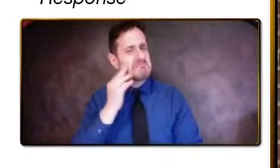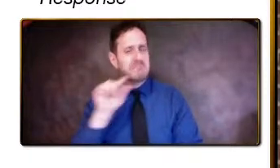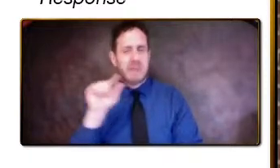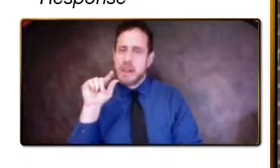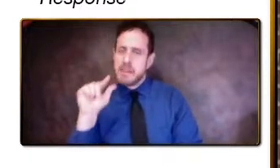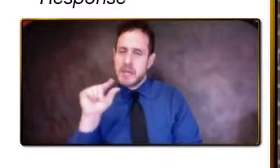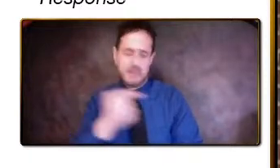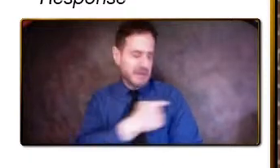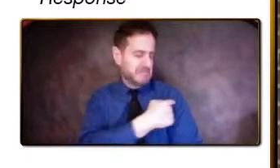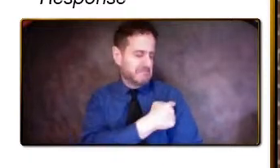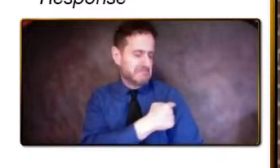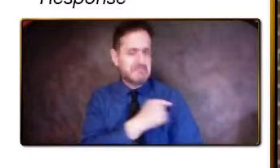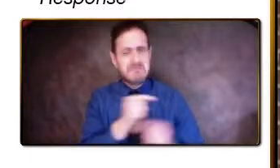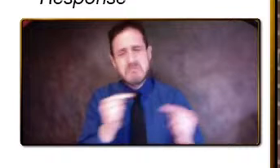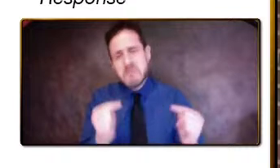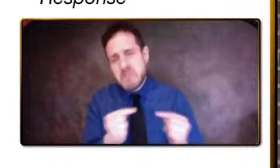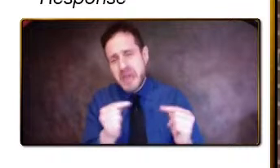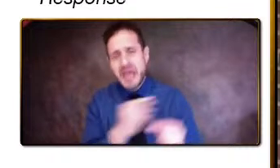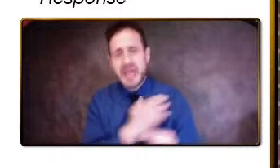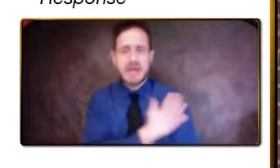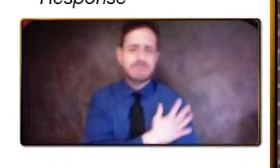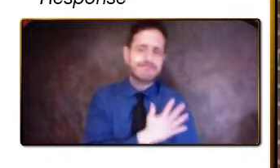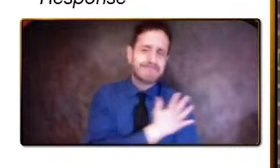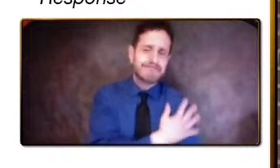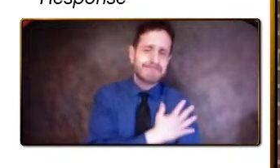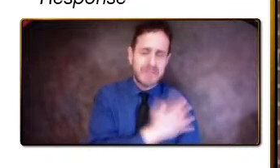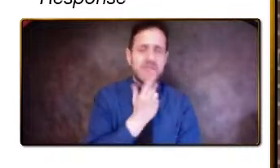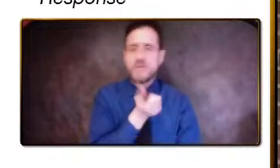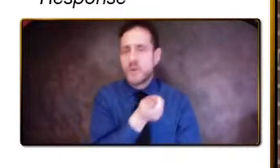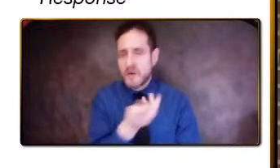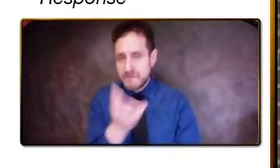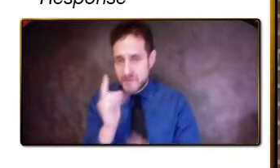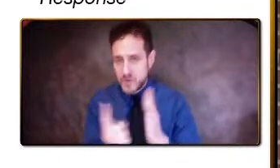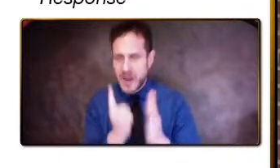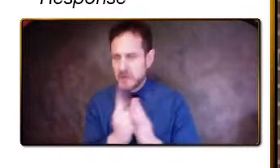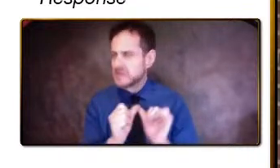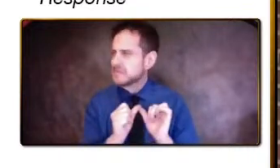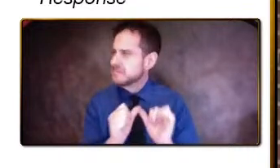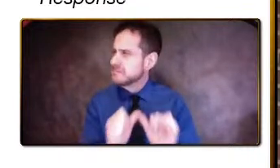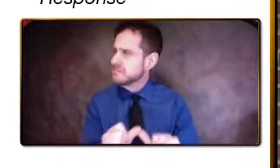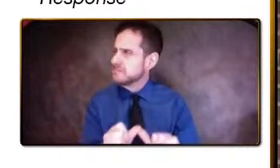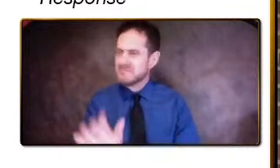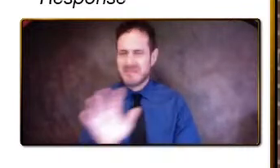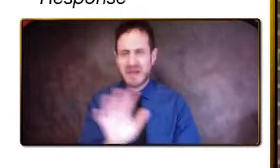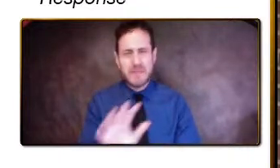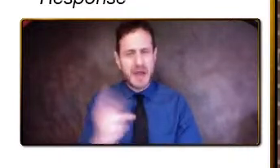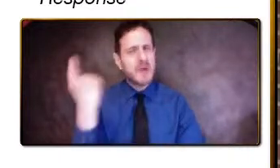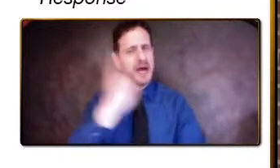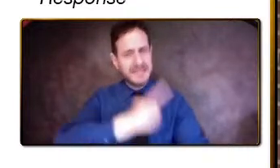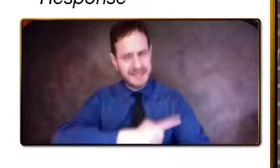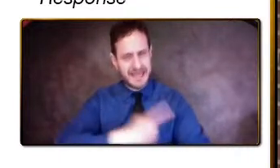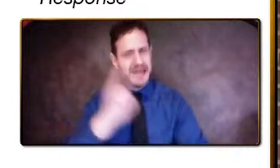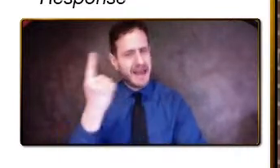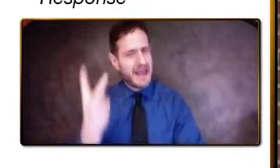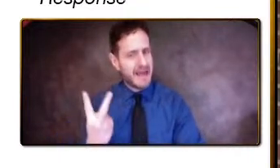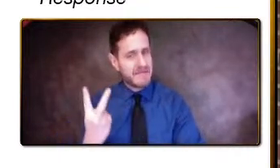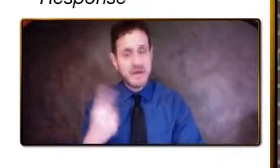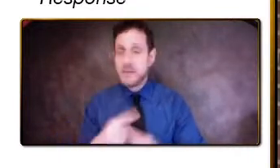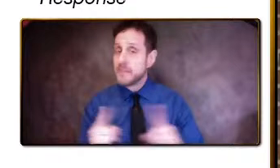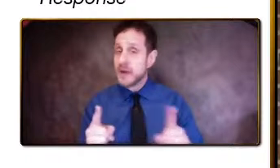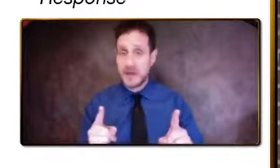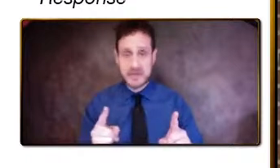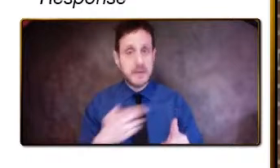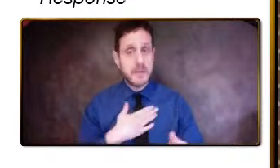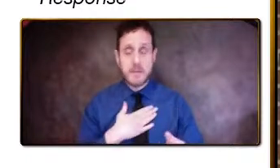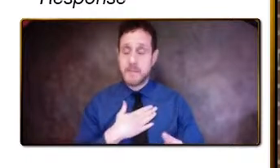arm soreness several hours after the vaccination that lasted for about a day and a half, but did not interrupt